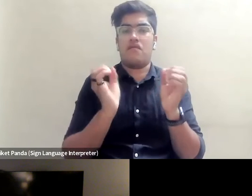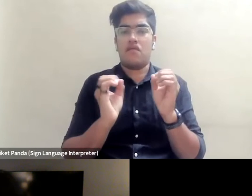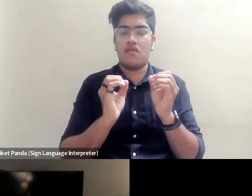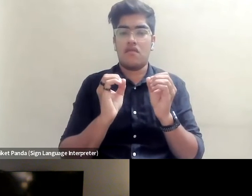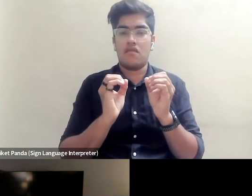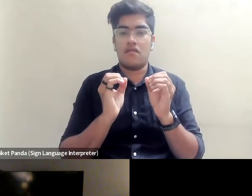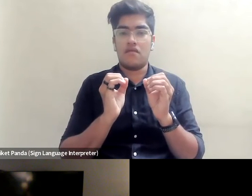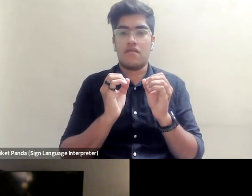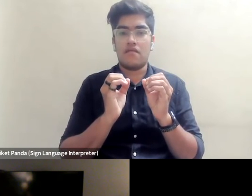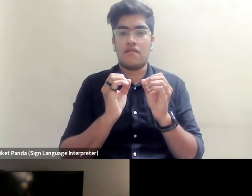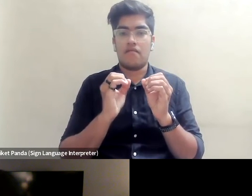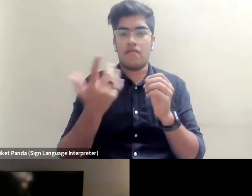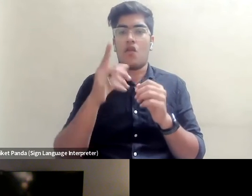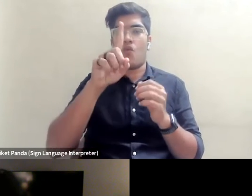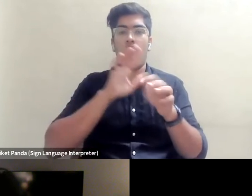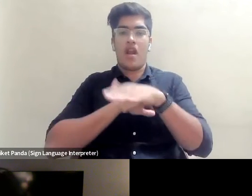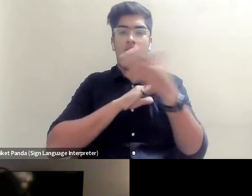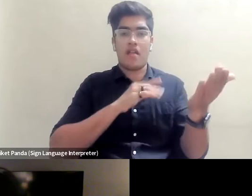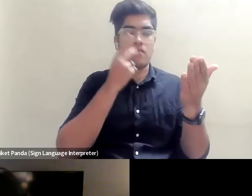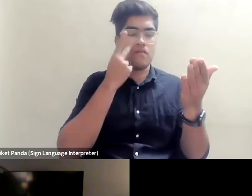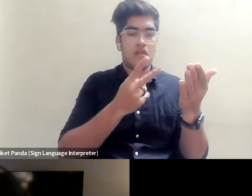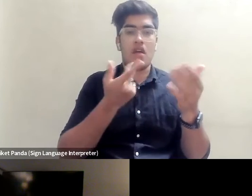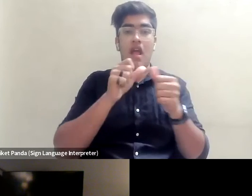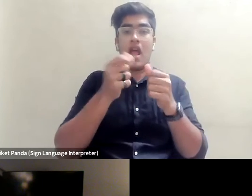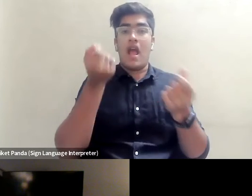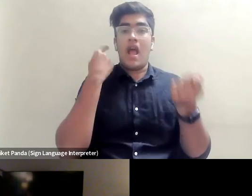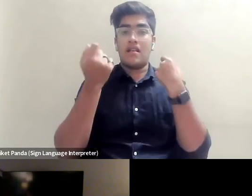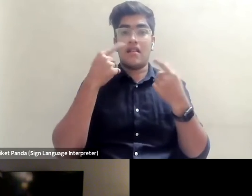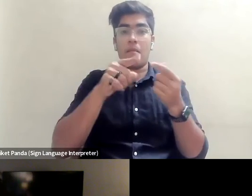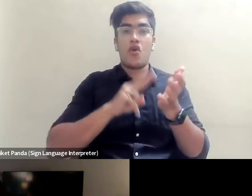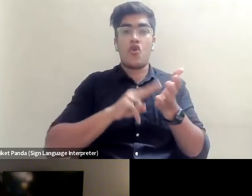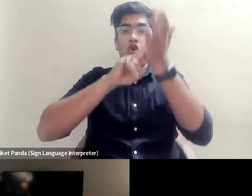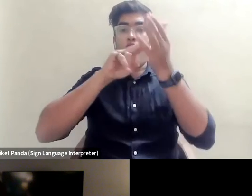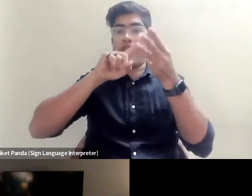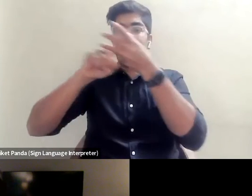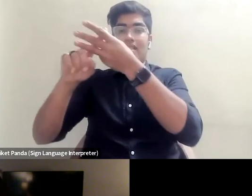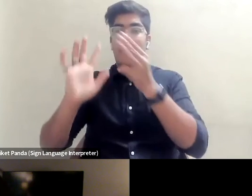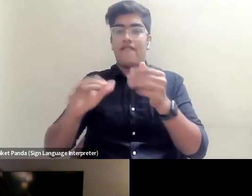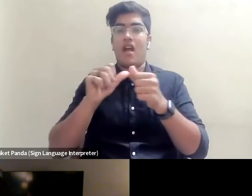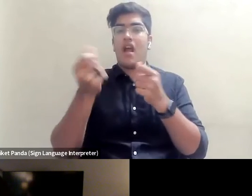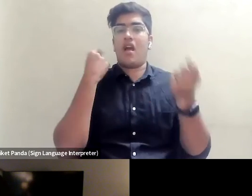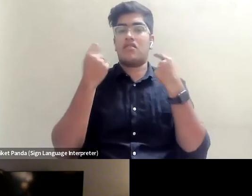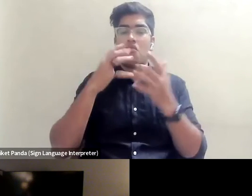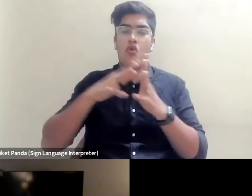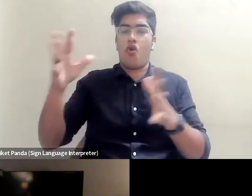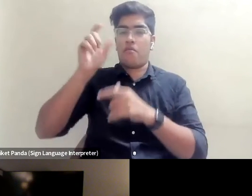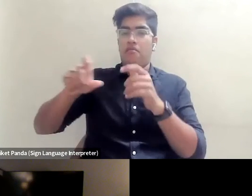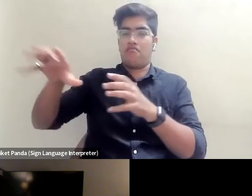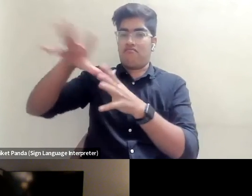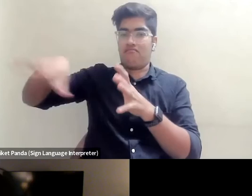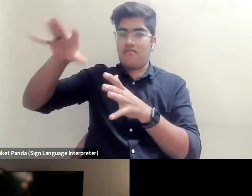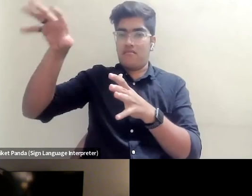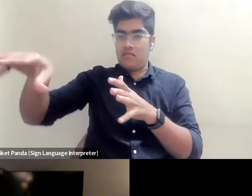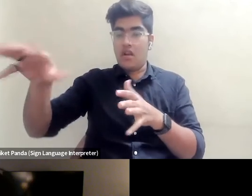have pretty much strong Assamese hegemony in the Northeast. But when you compare to the rest of India,